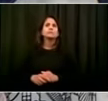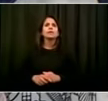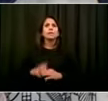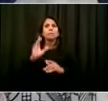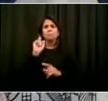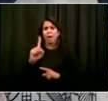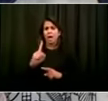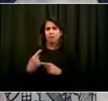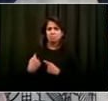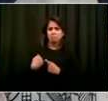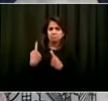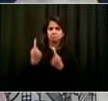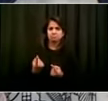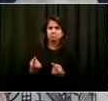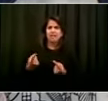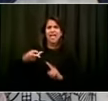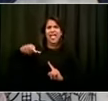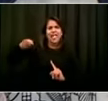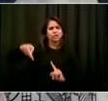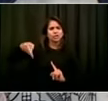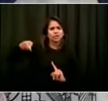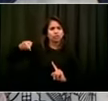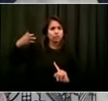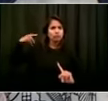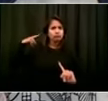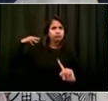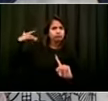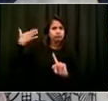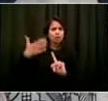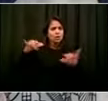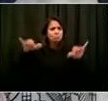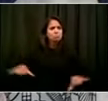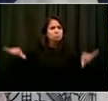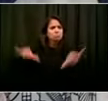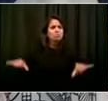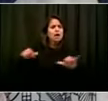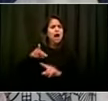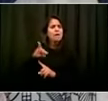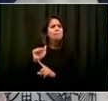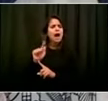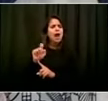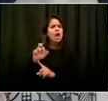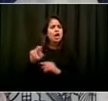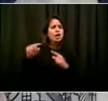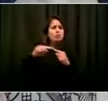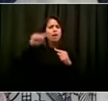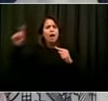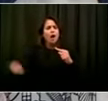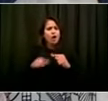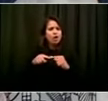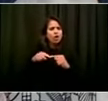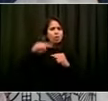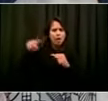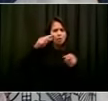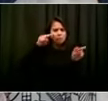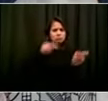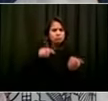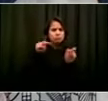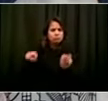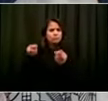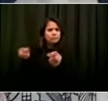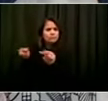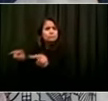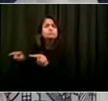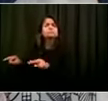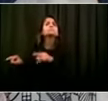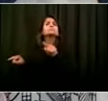are pretty clear and they move pretty consistently over substantial periods of time. That If you can turn a zip code, for example, that's